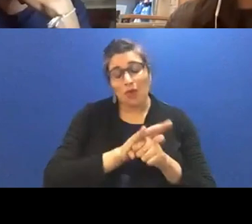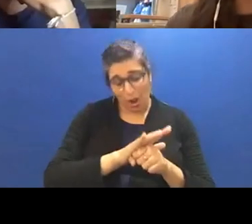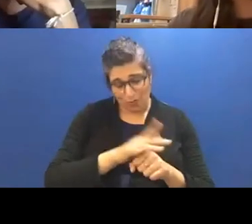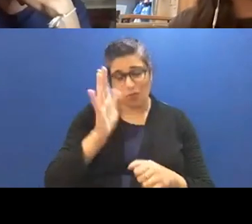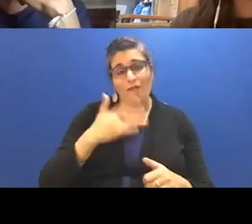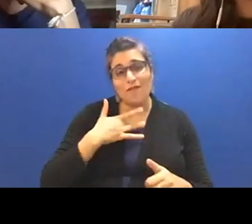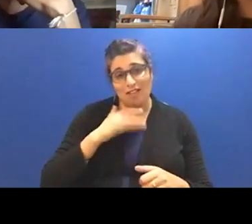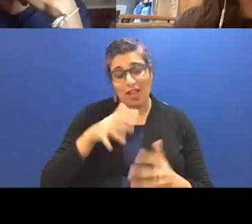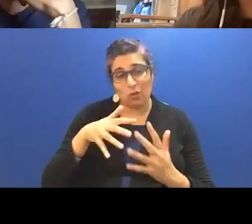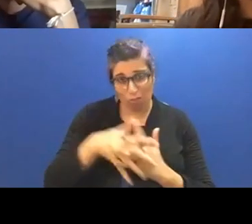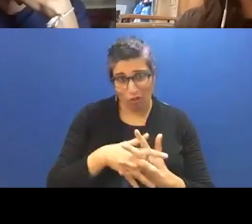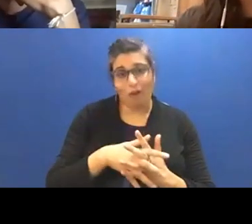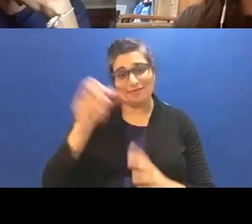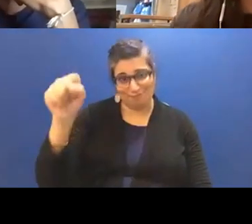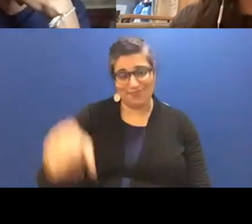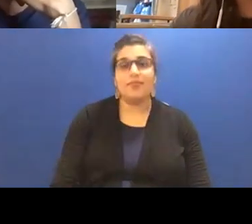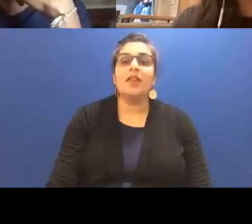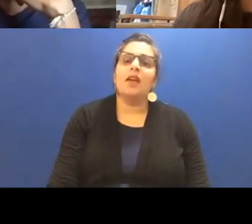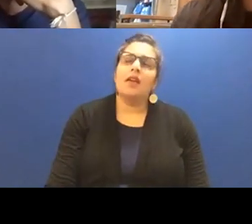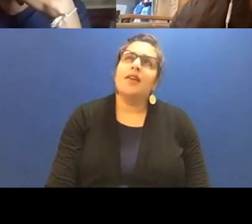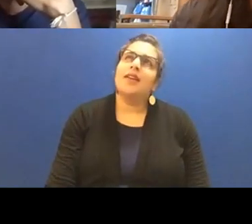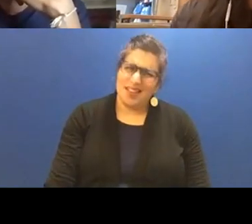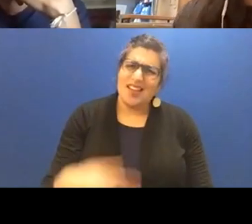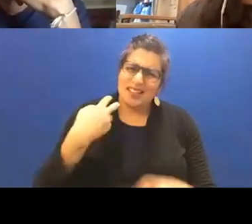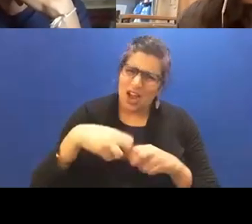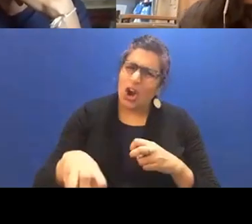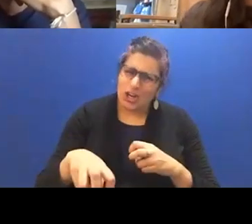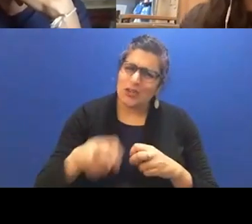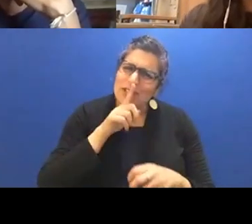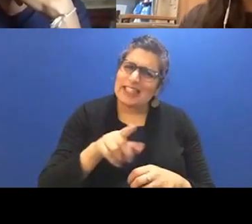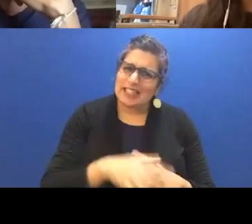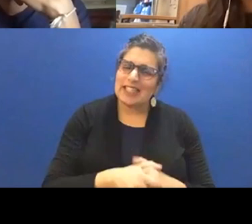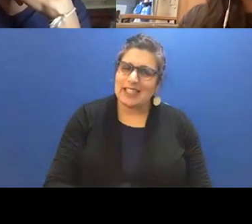belong. No, I think it's hard. I mean, you know,